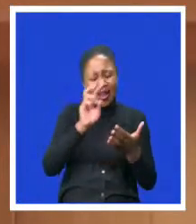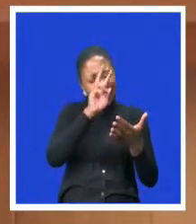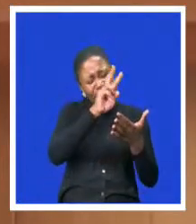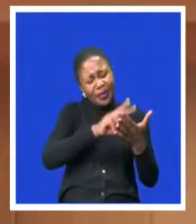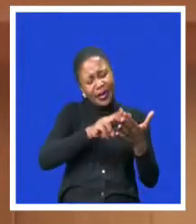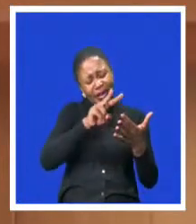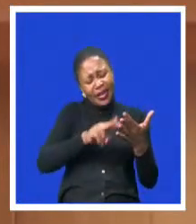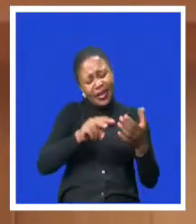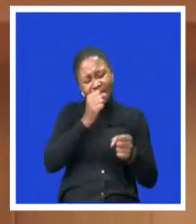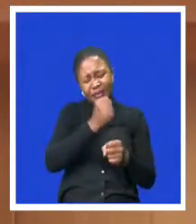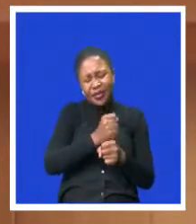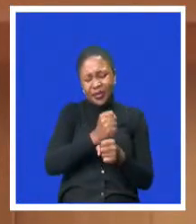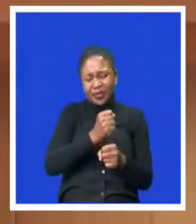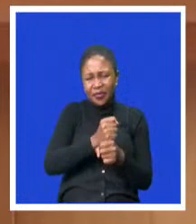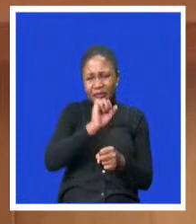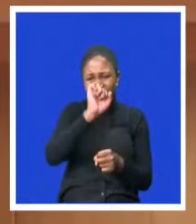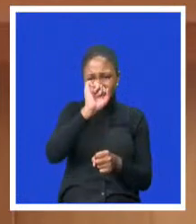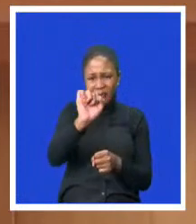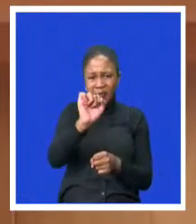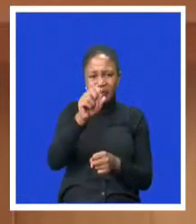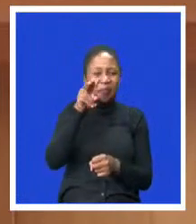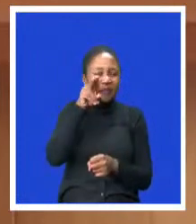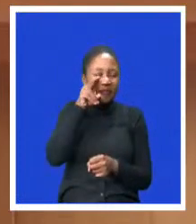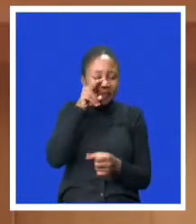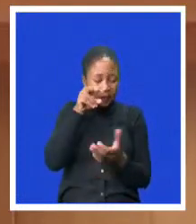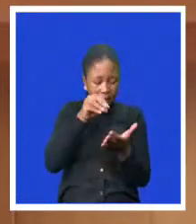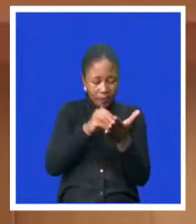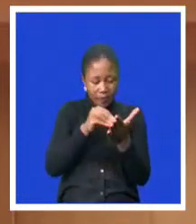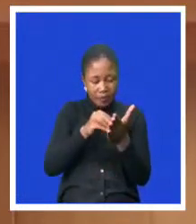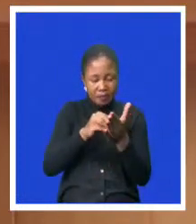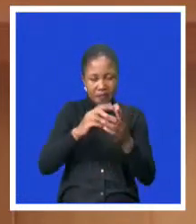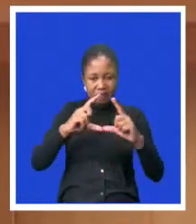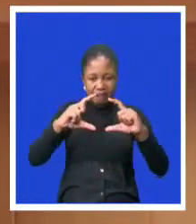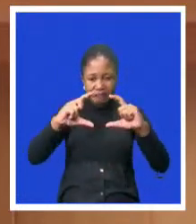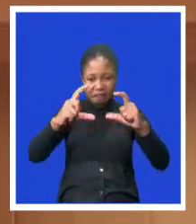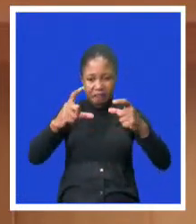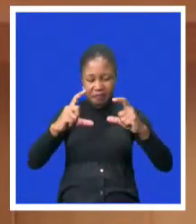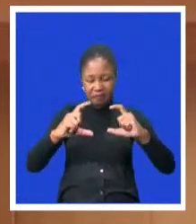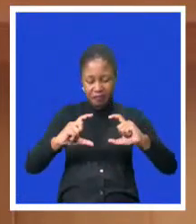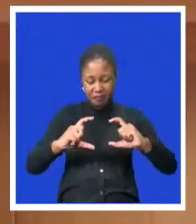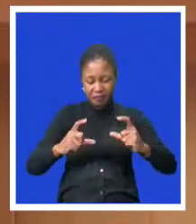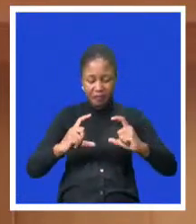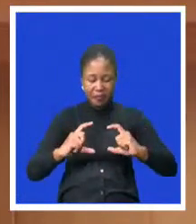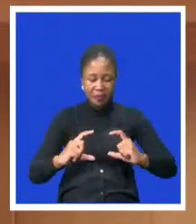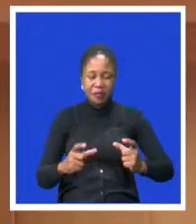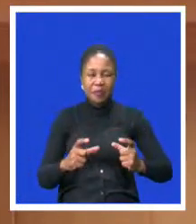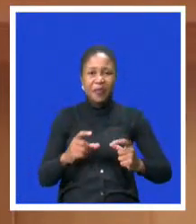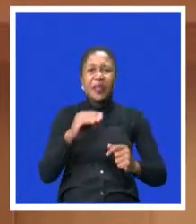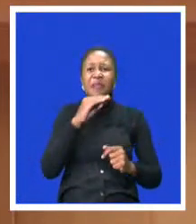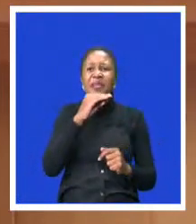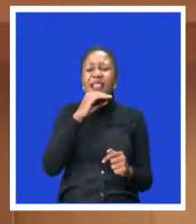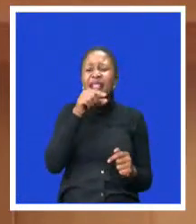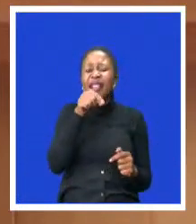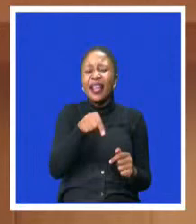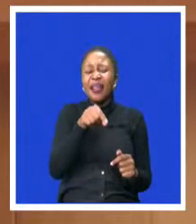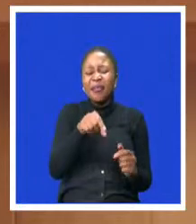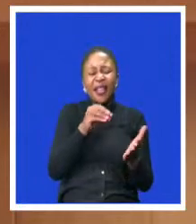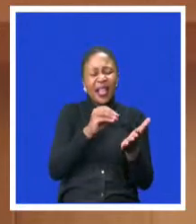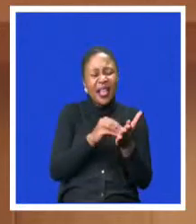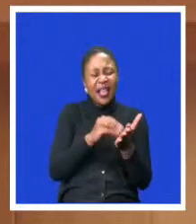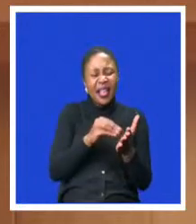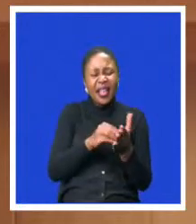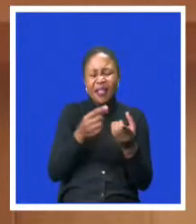read is in paragraphs. So the paragraph has different sentences in it. But today we